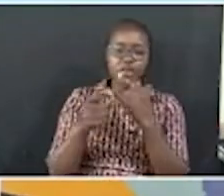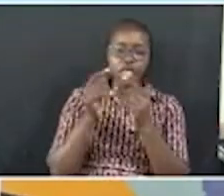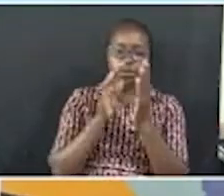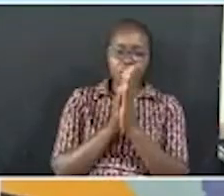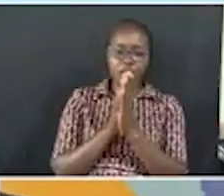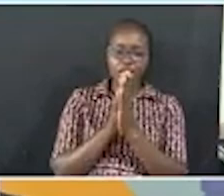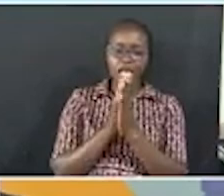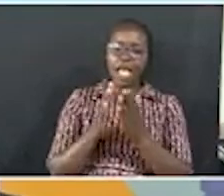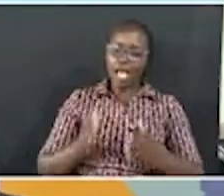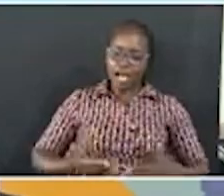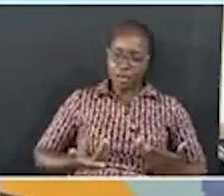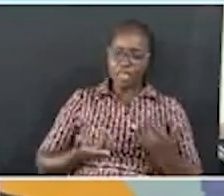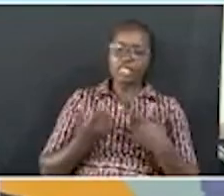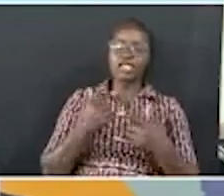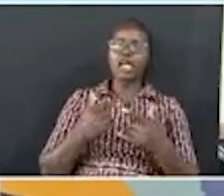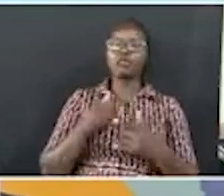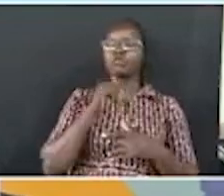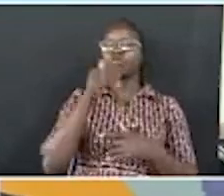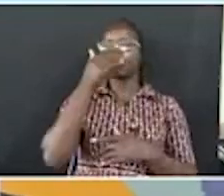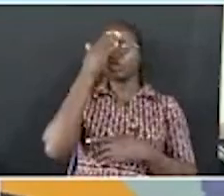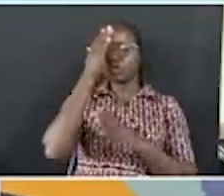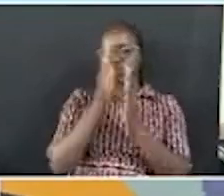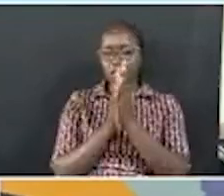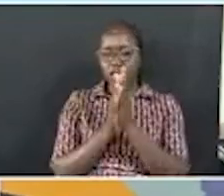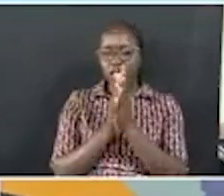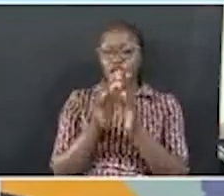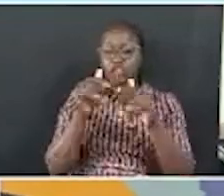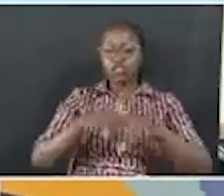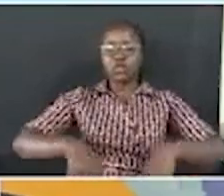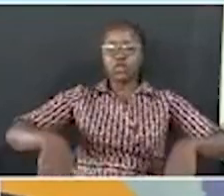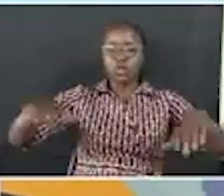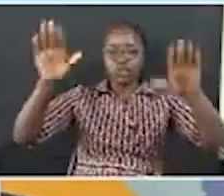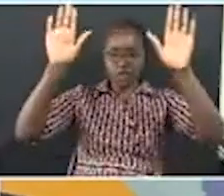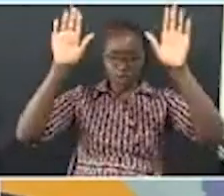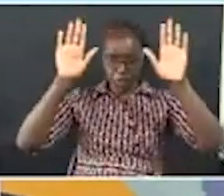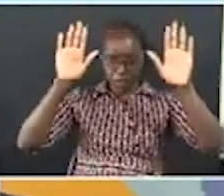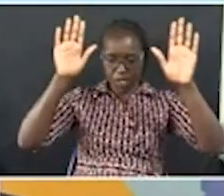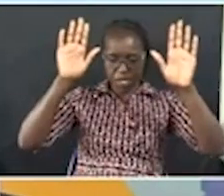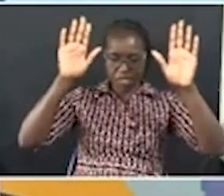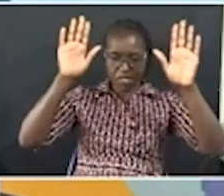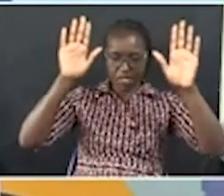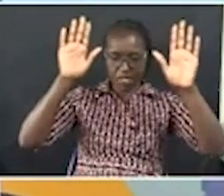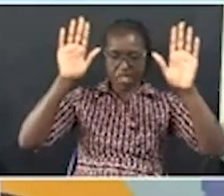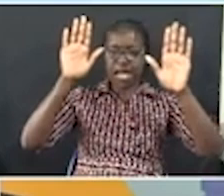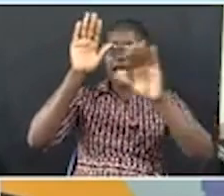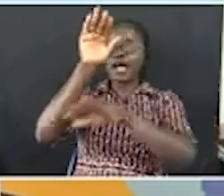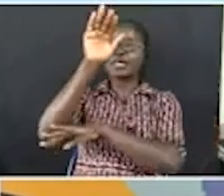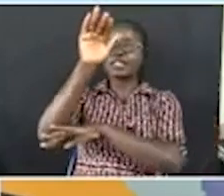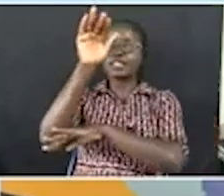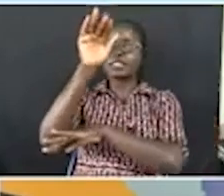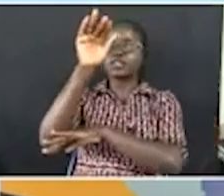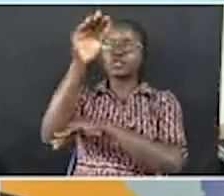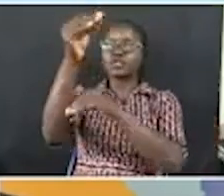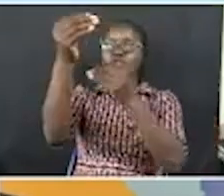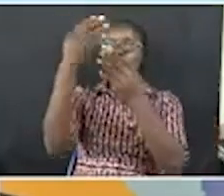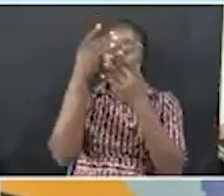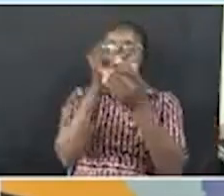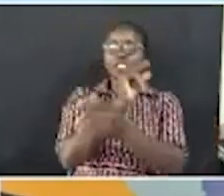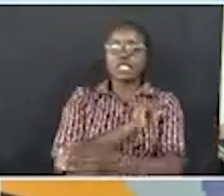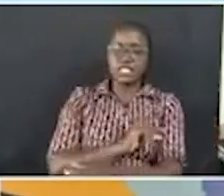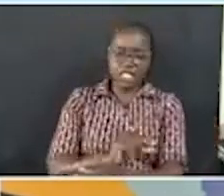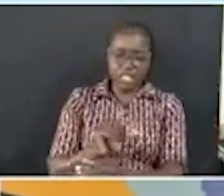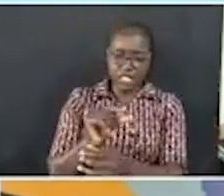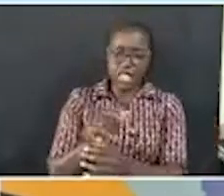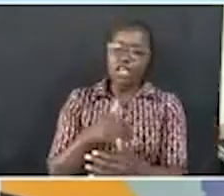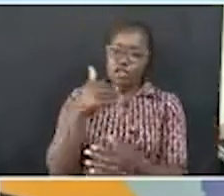pray. Happiness comes, we don't pray. Today we lift up our hands, asking you to give us the grace